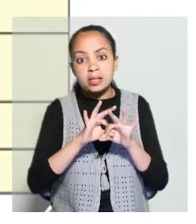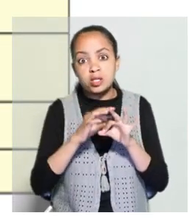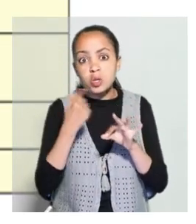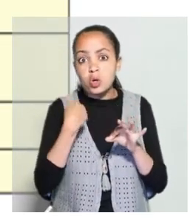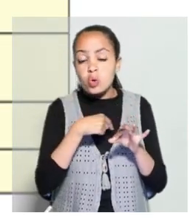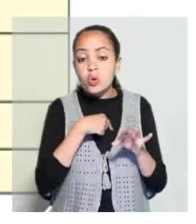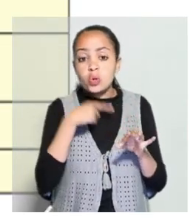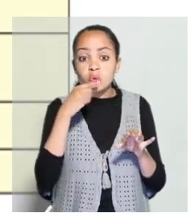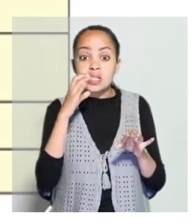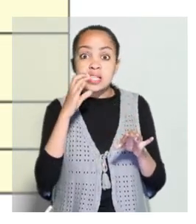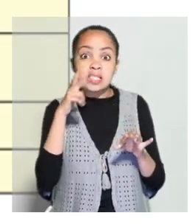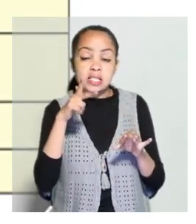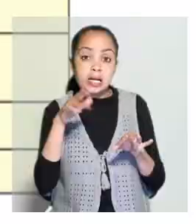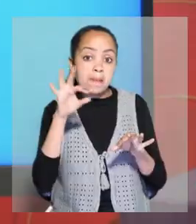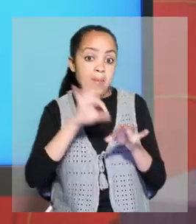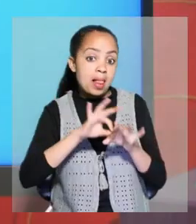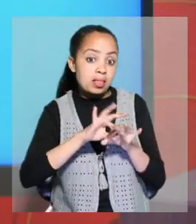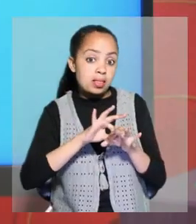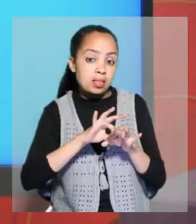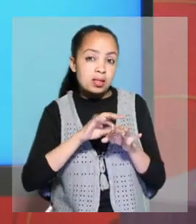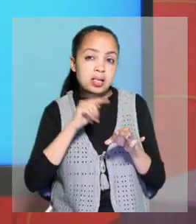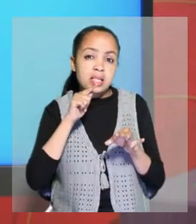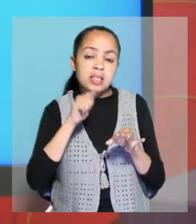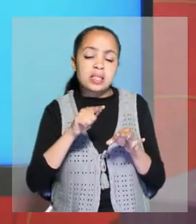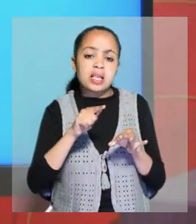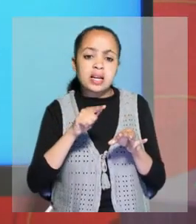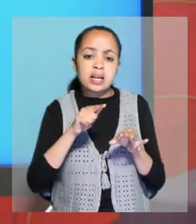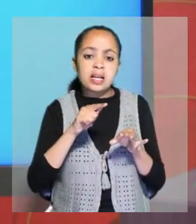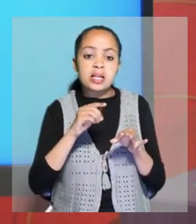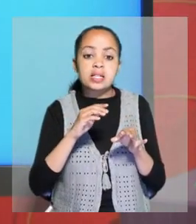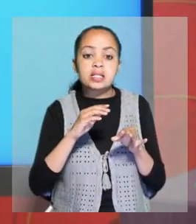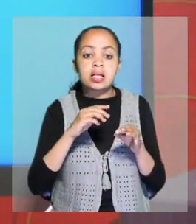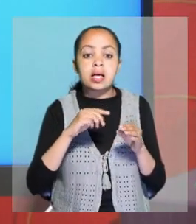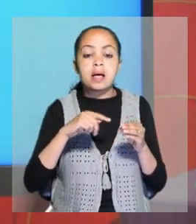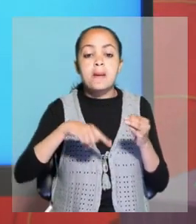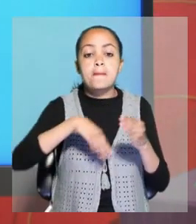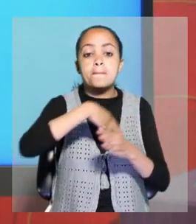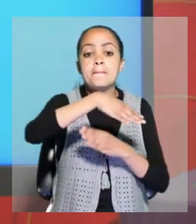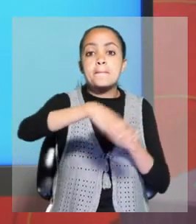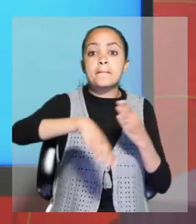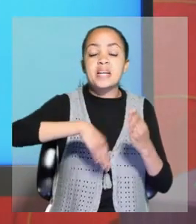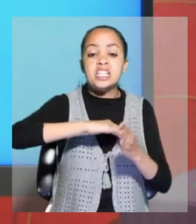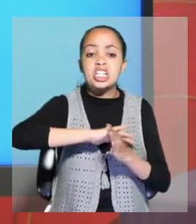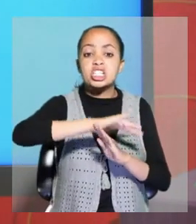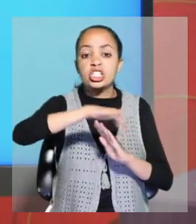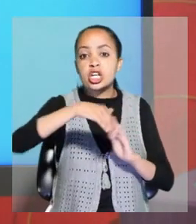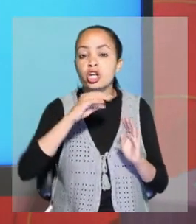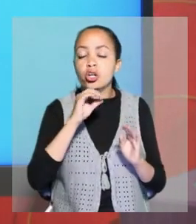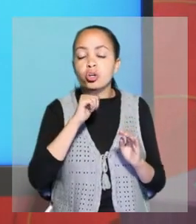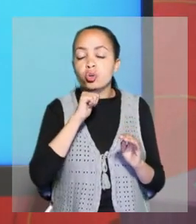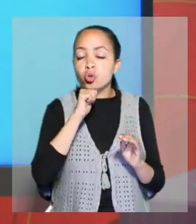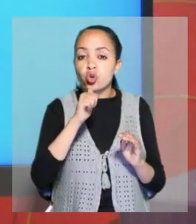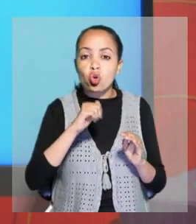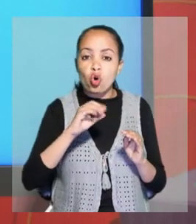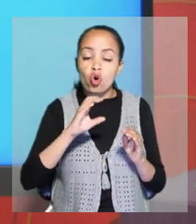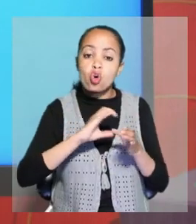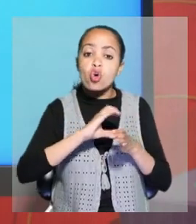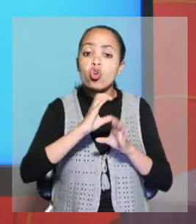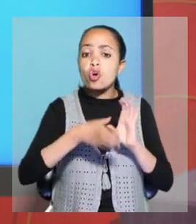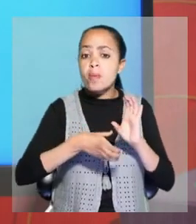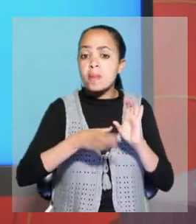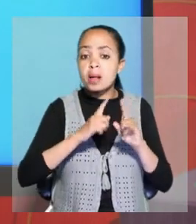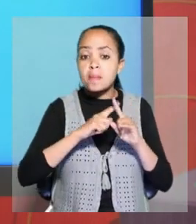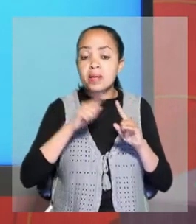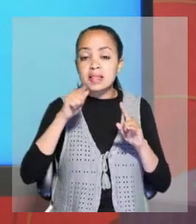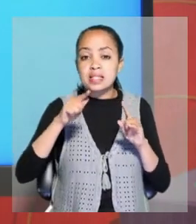When we say C3 plant, there is a bundle chase with no chloroplast. But here, there